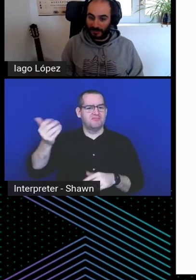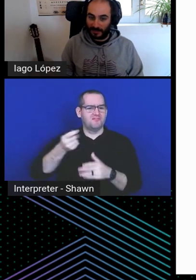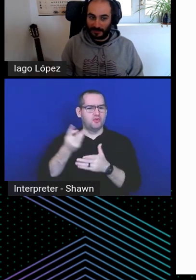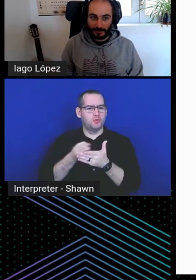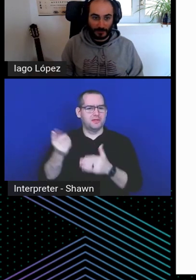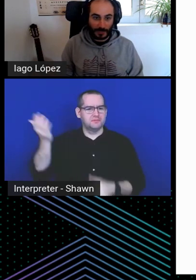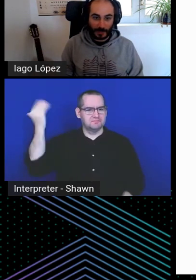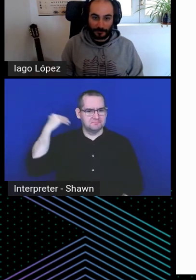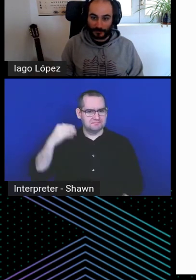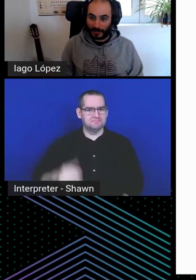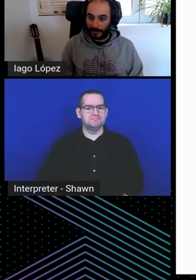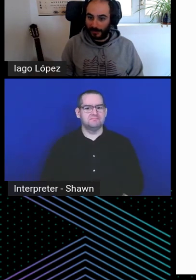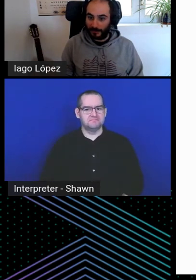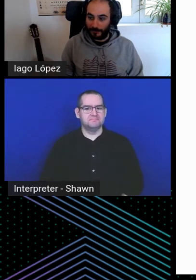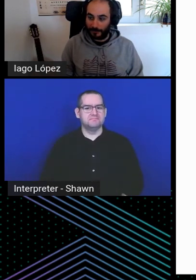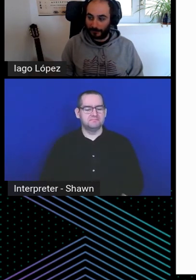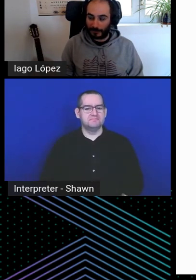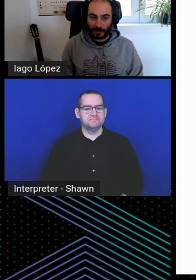out on this link here.